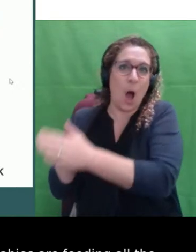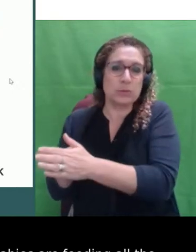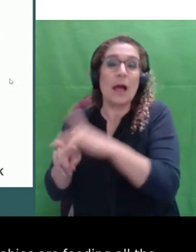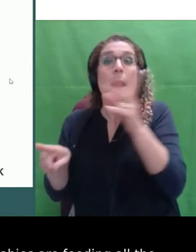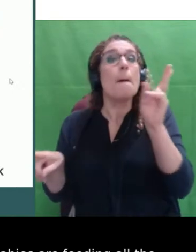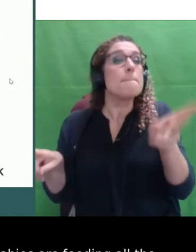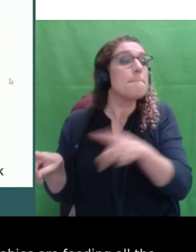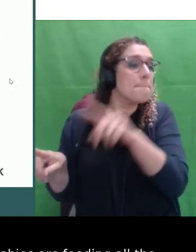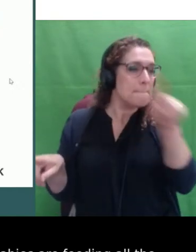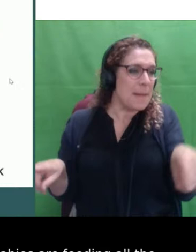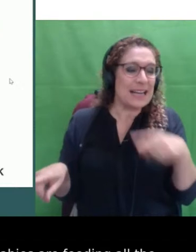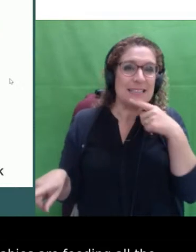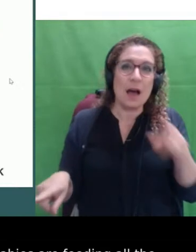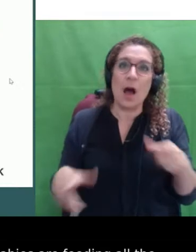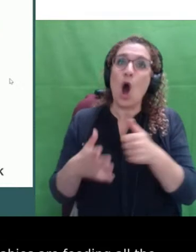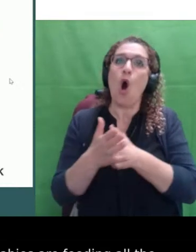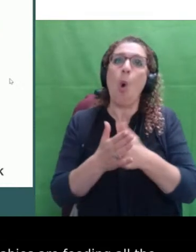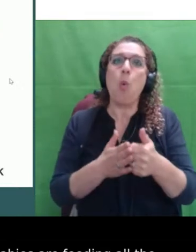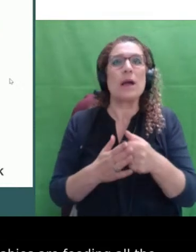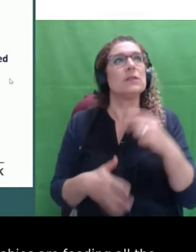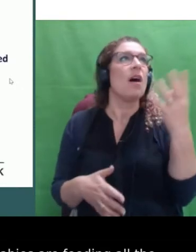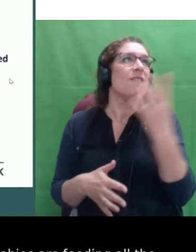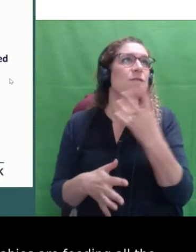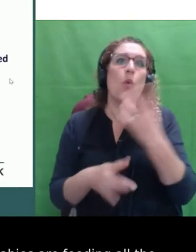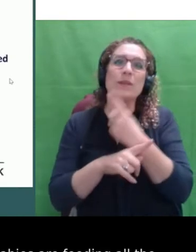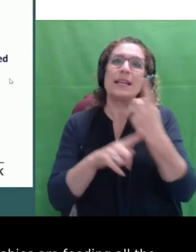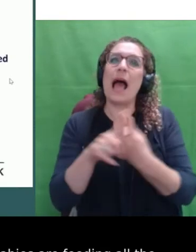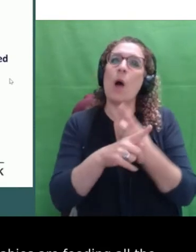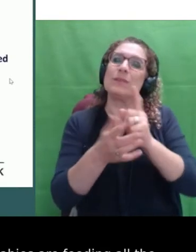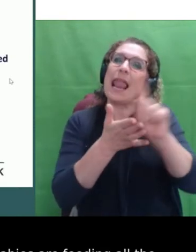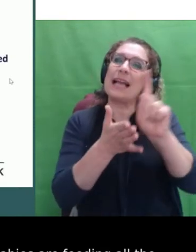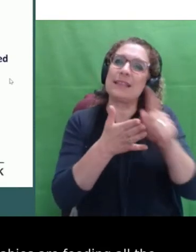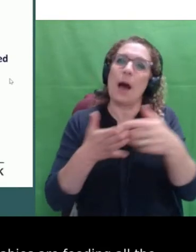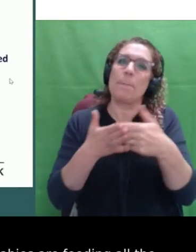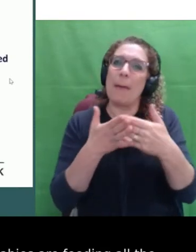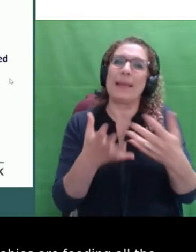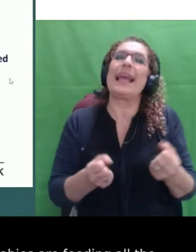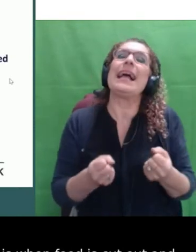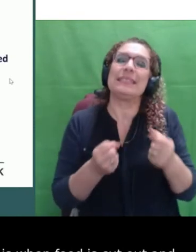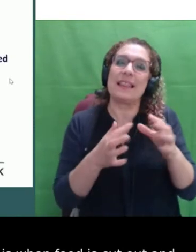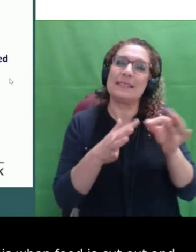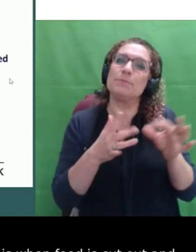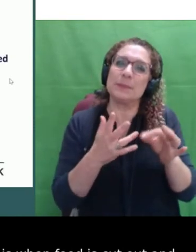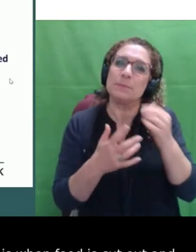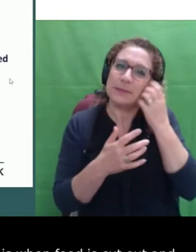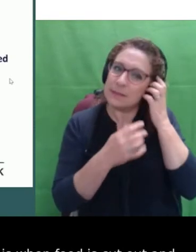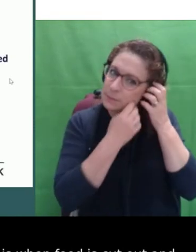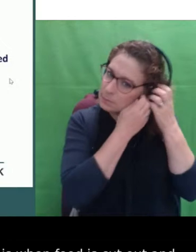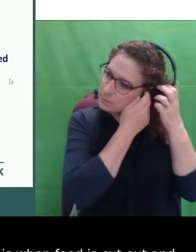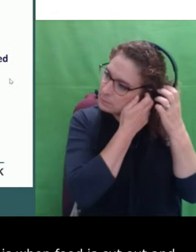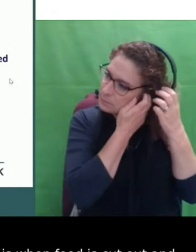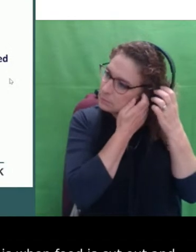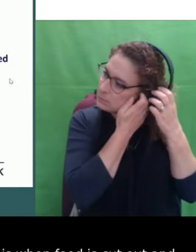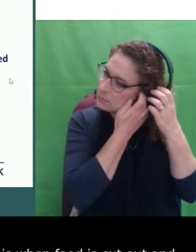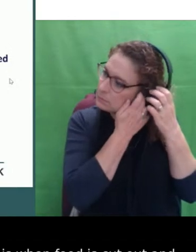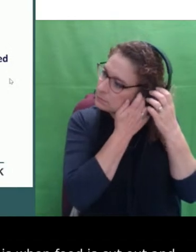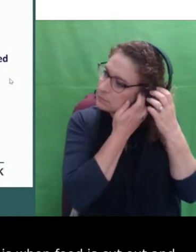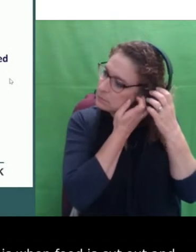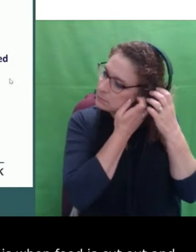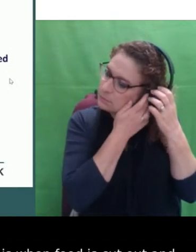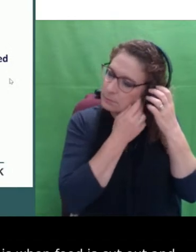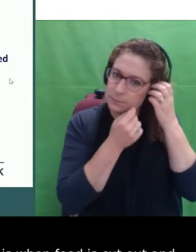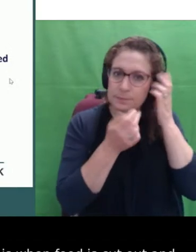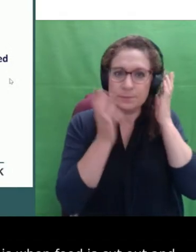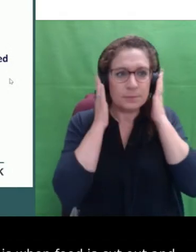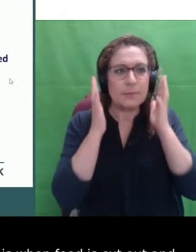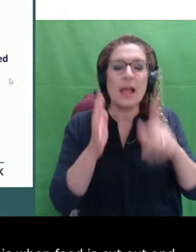oh it's always 14 hours later or so that baby gets the symptoms i've mentioned the challenges we have with the diagnosis